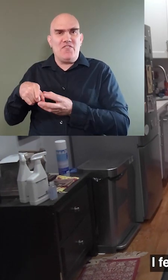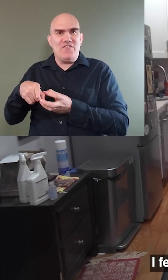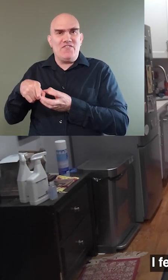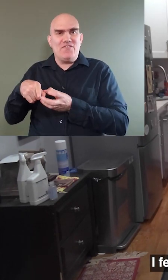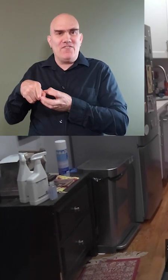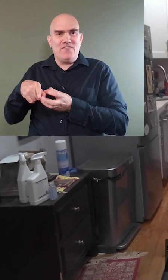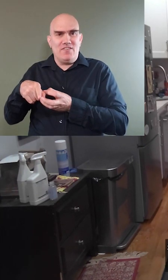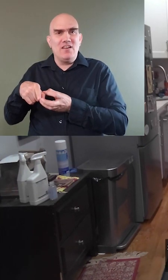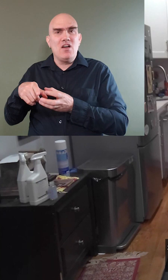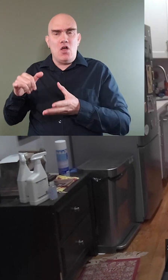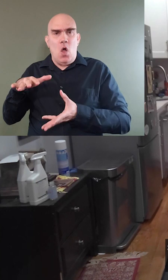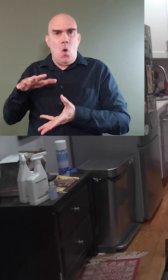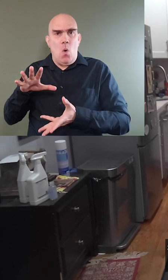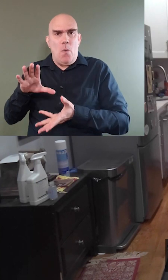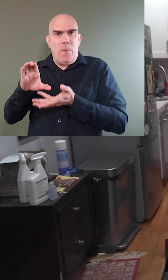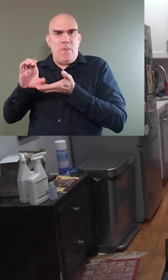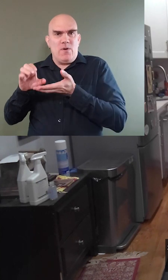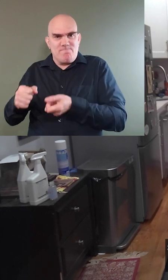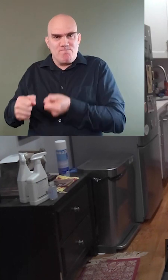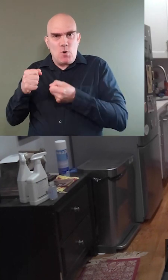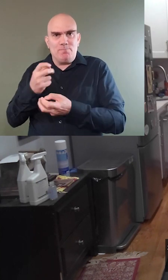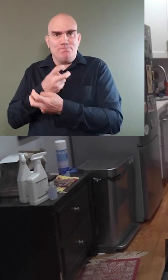leg, shortening,